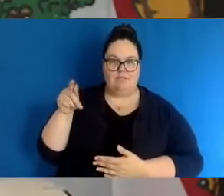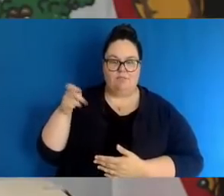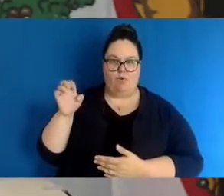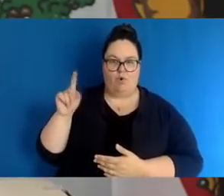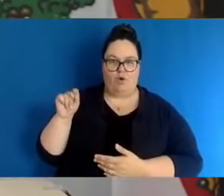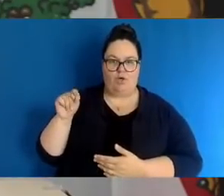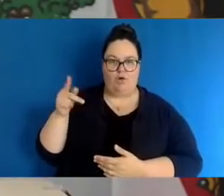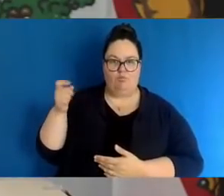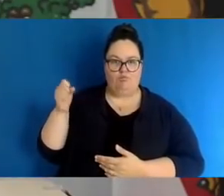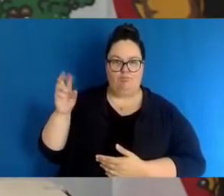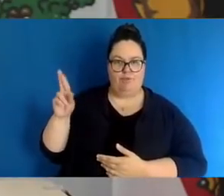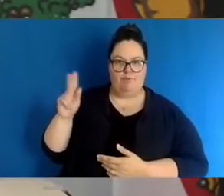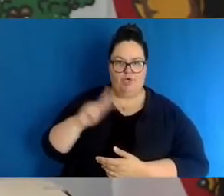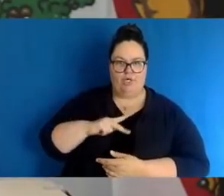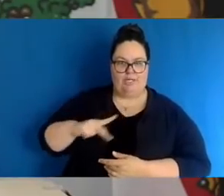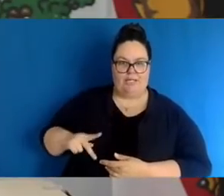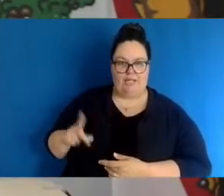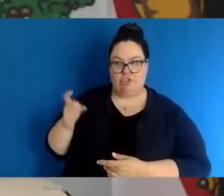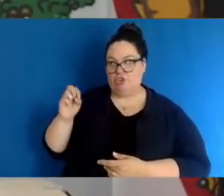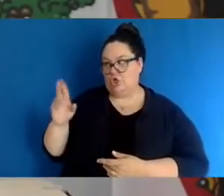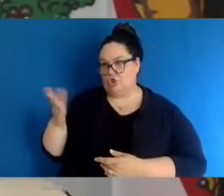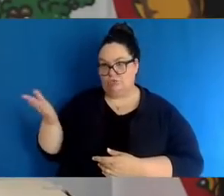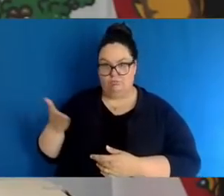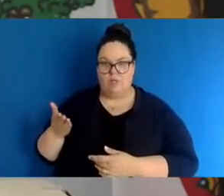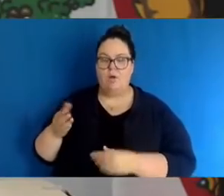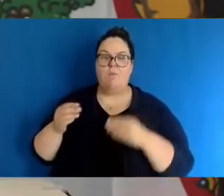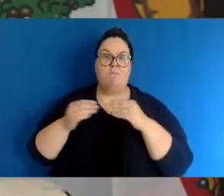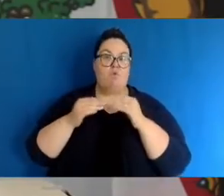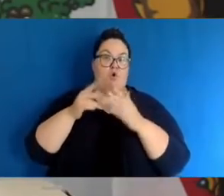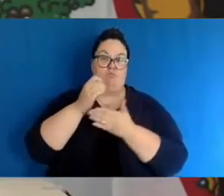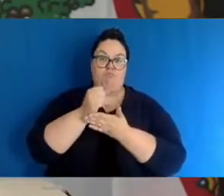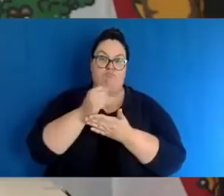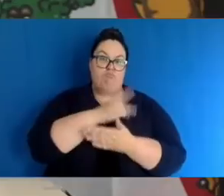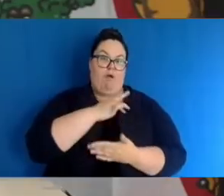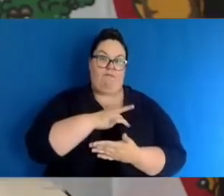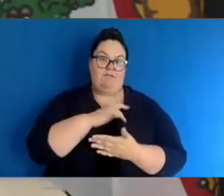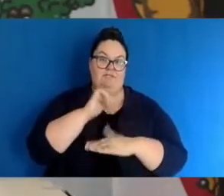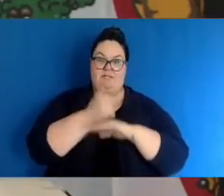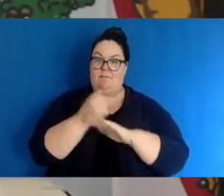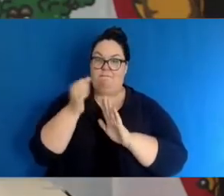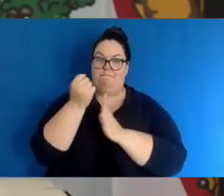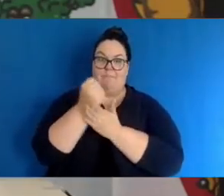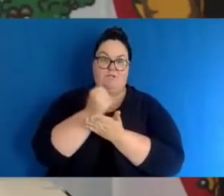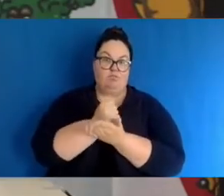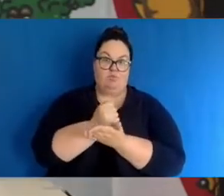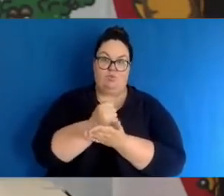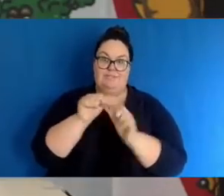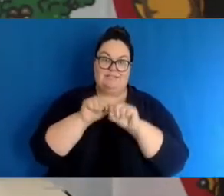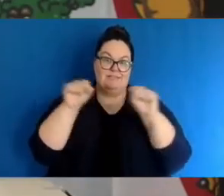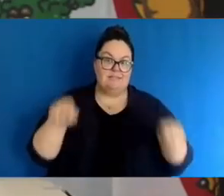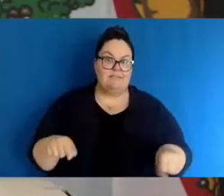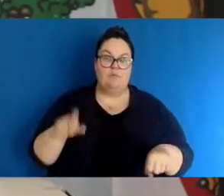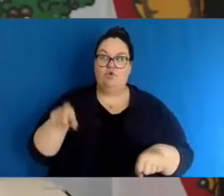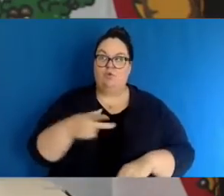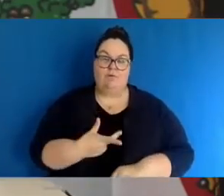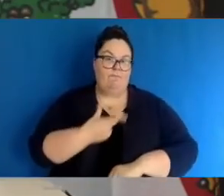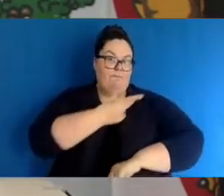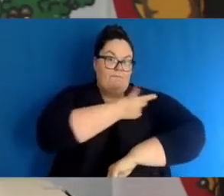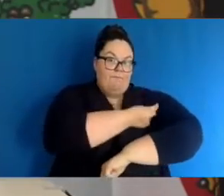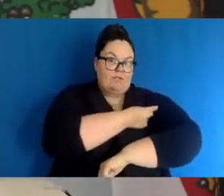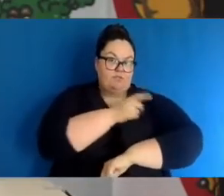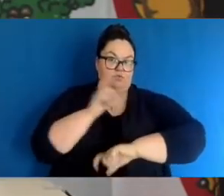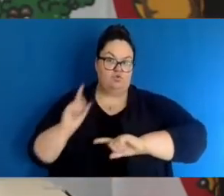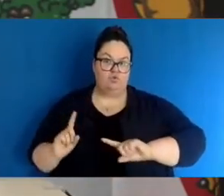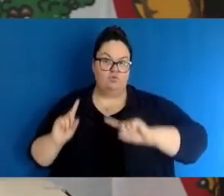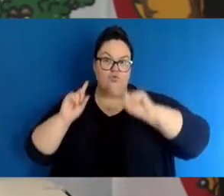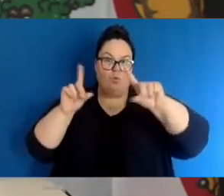Morrison, both of you on this one, as more and more provinces we're hearing are implementing some sort of a passport system. You have to be vaccinated to be able to go